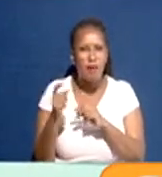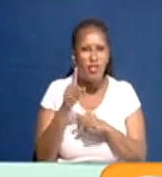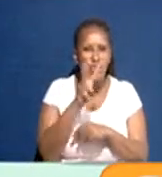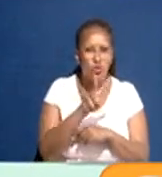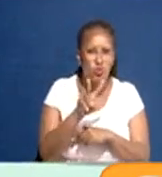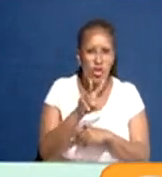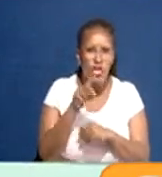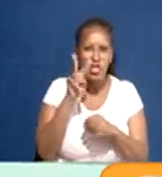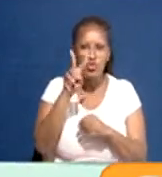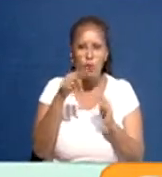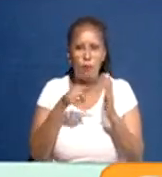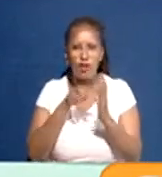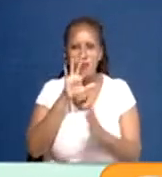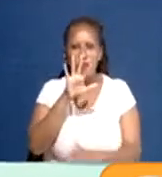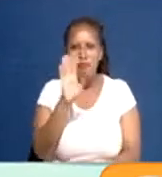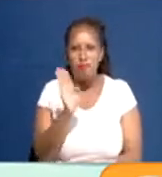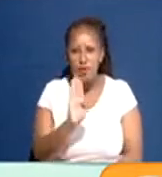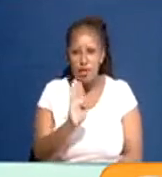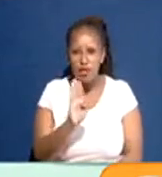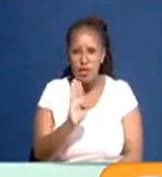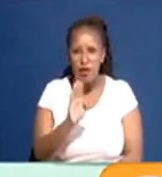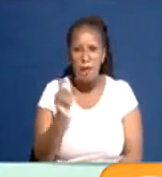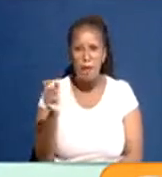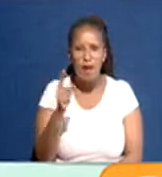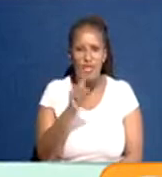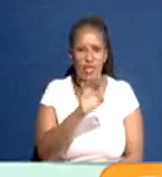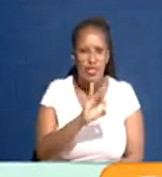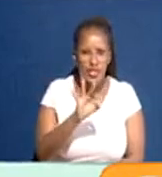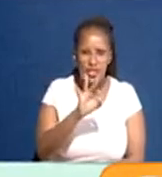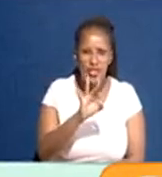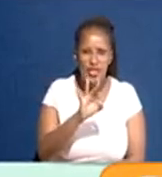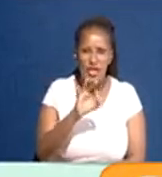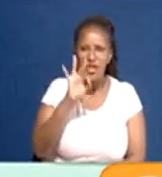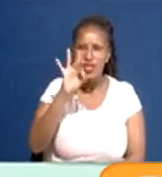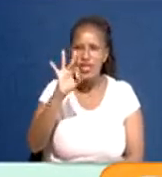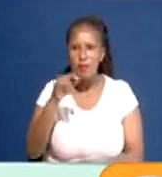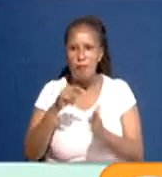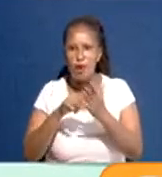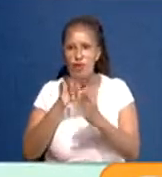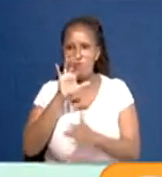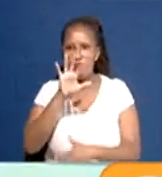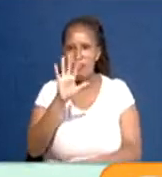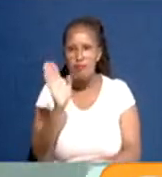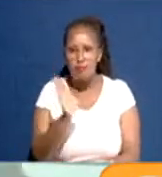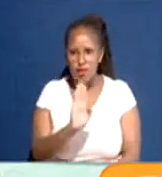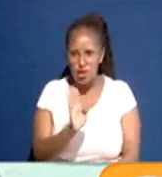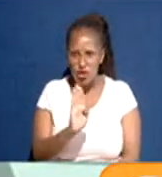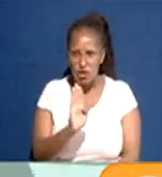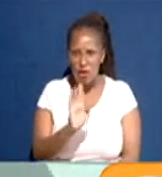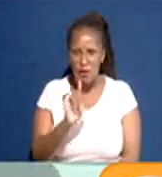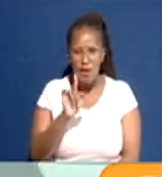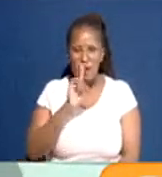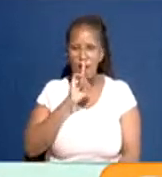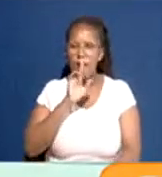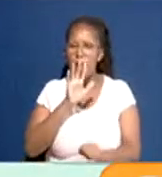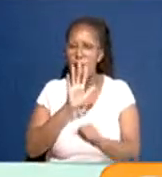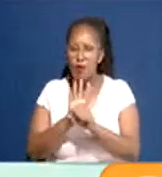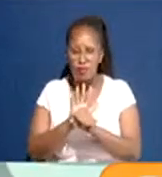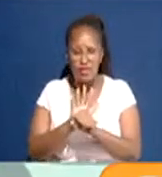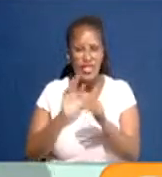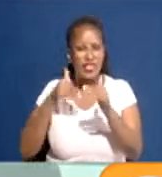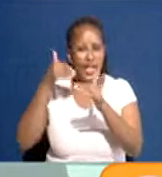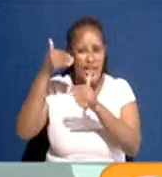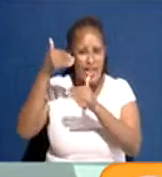2.5 billion. In the month of March, ilikuwa 3.5 billion. I promise you, in the